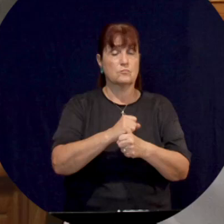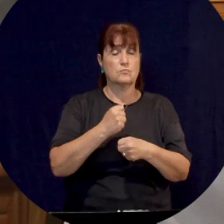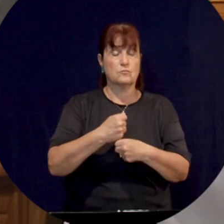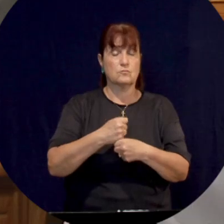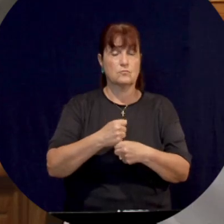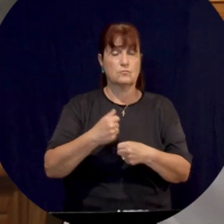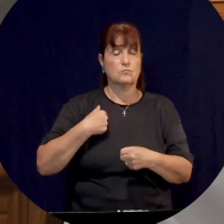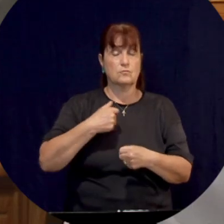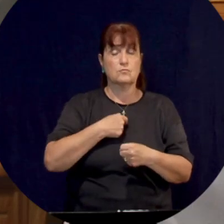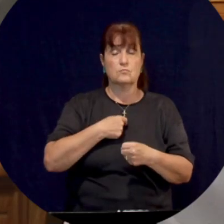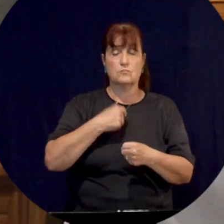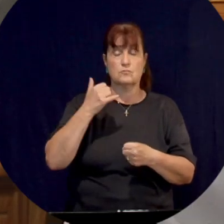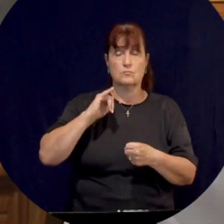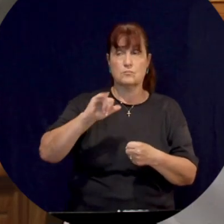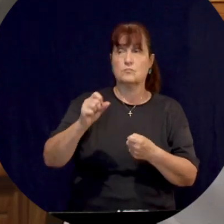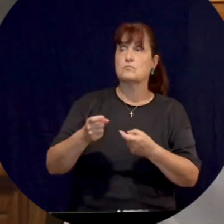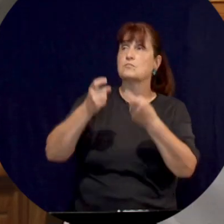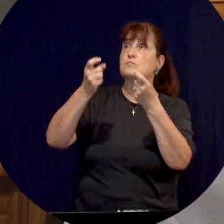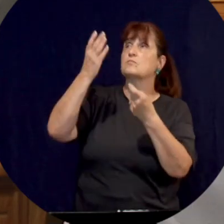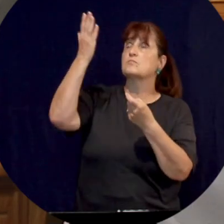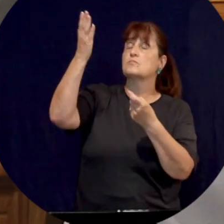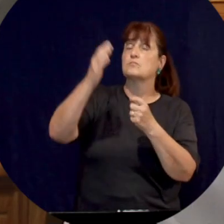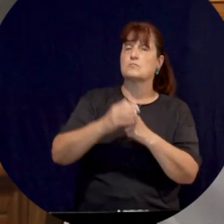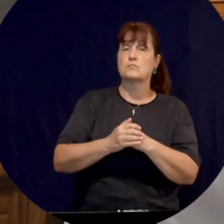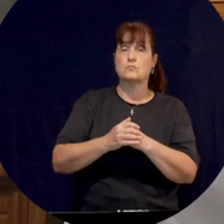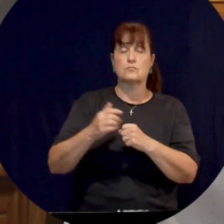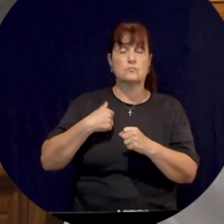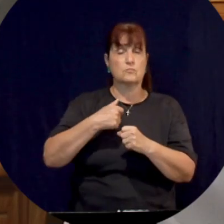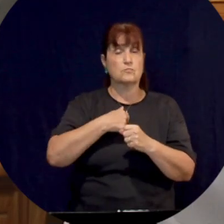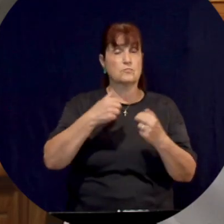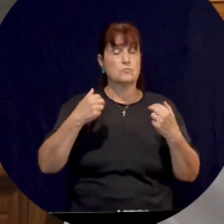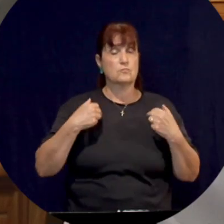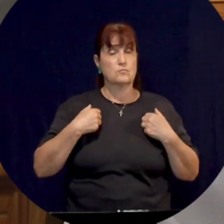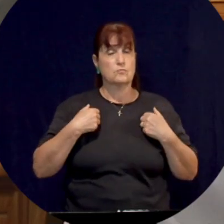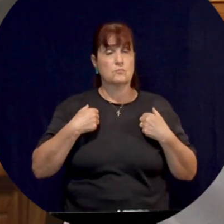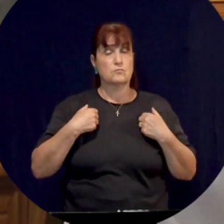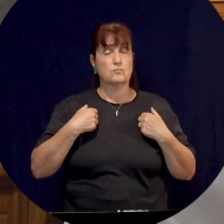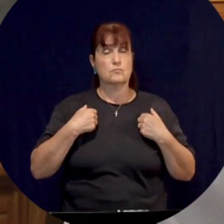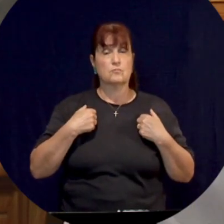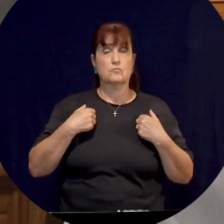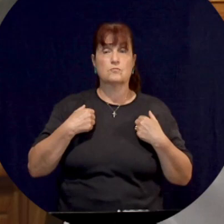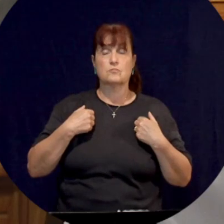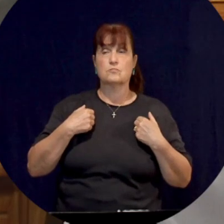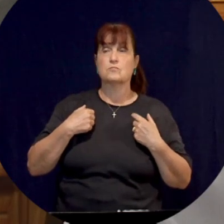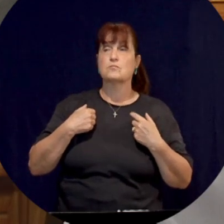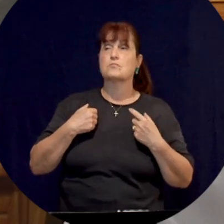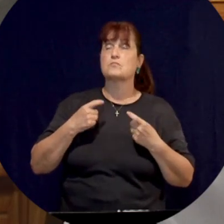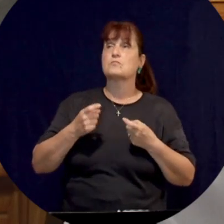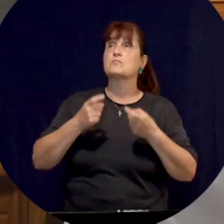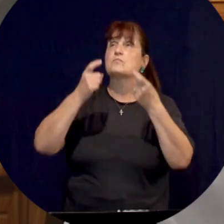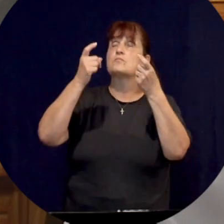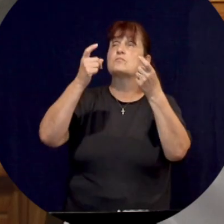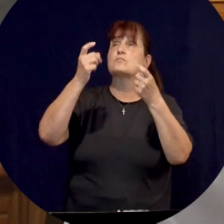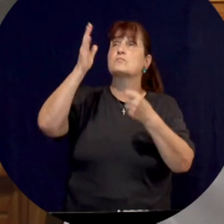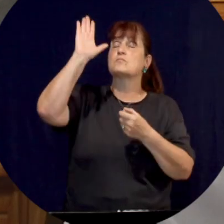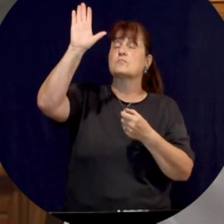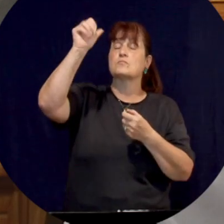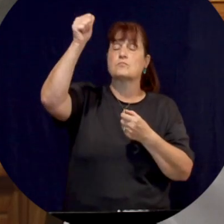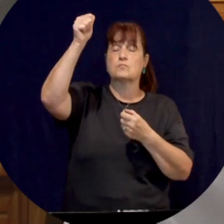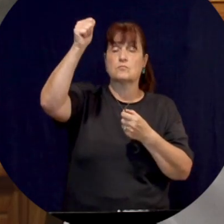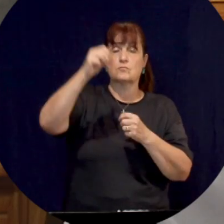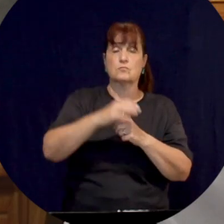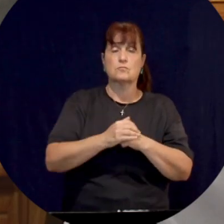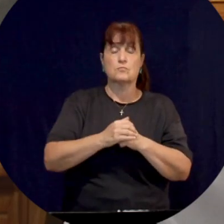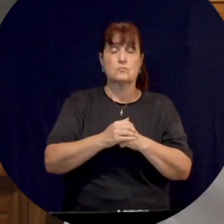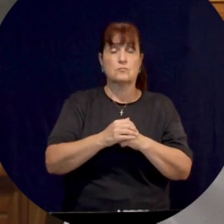eternal offering to you, so that we may obtain an inheritance with your elect, especially with the most